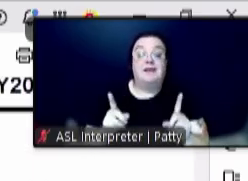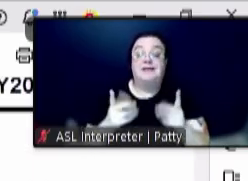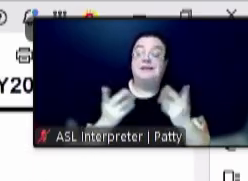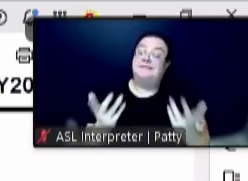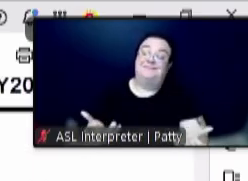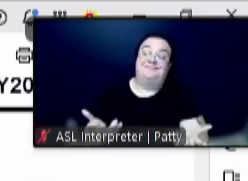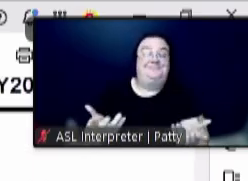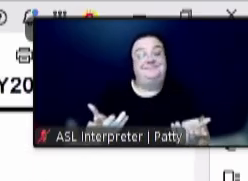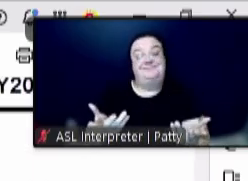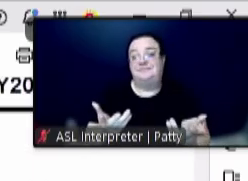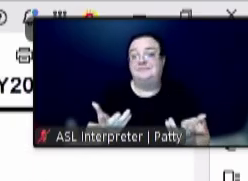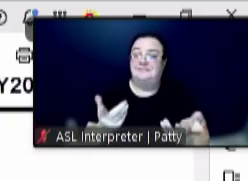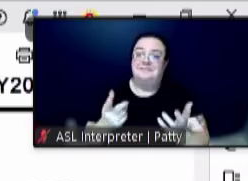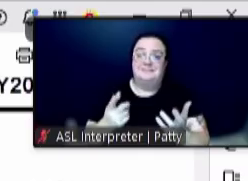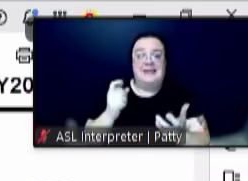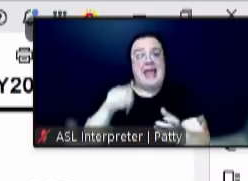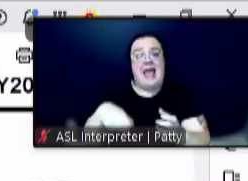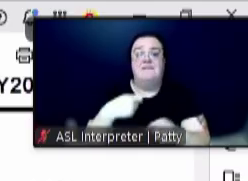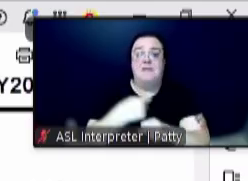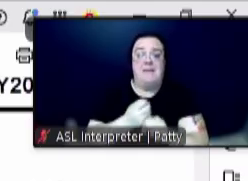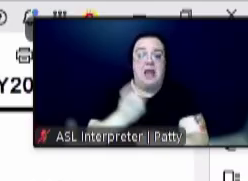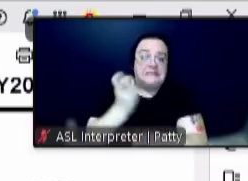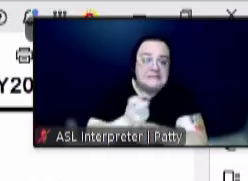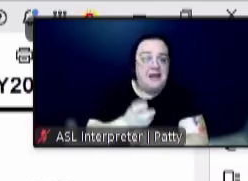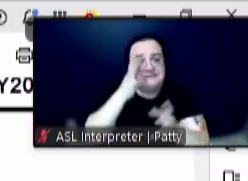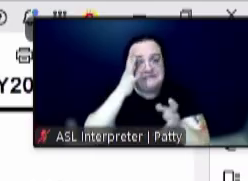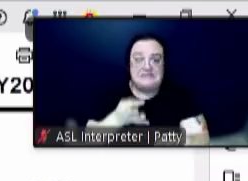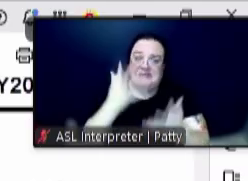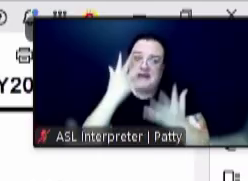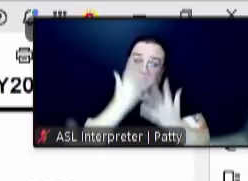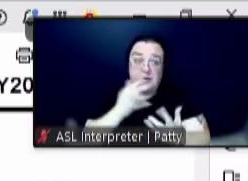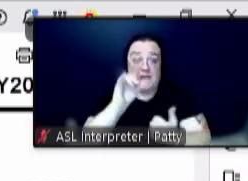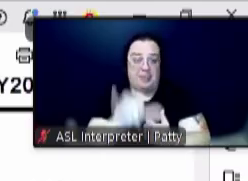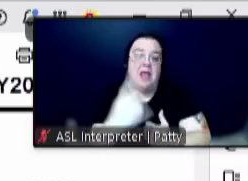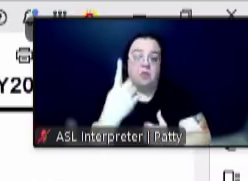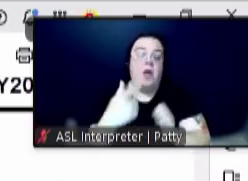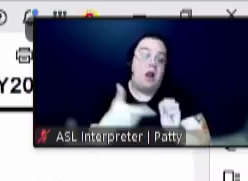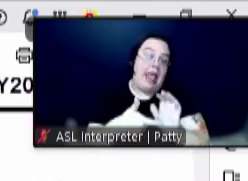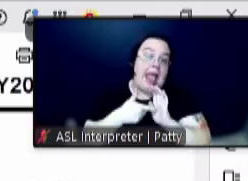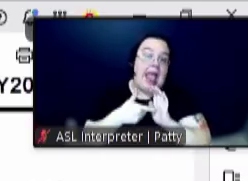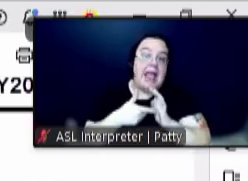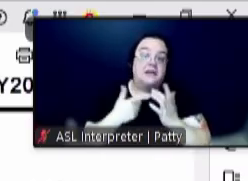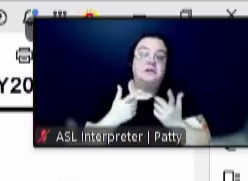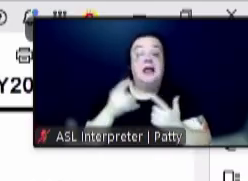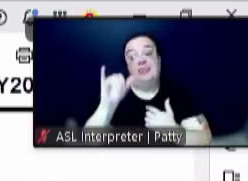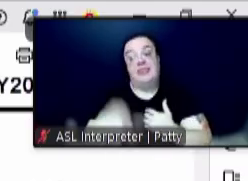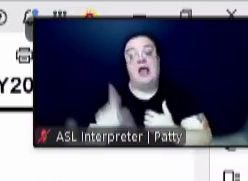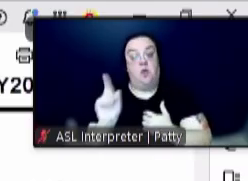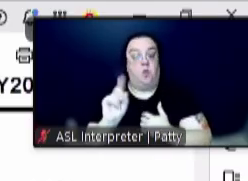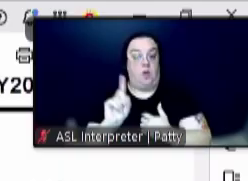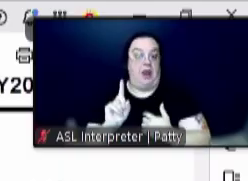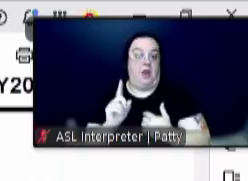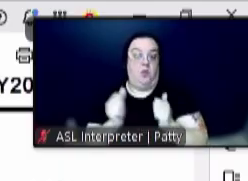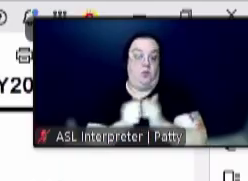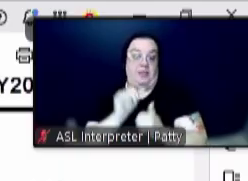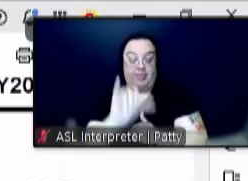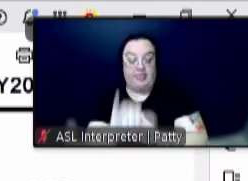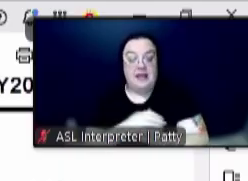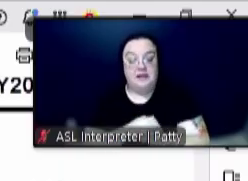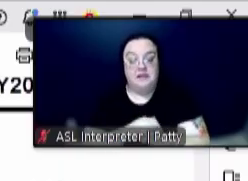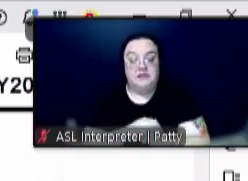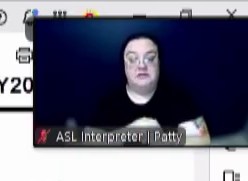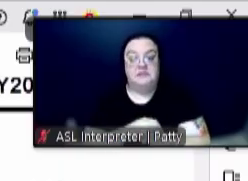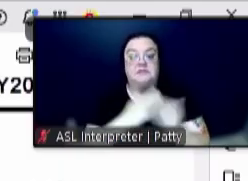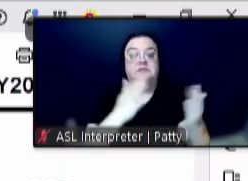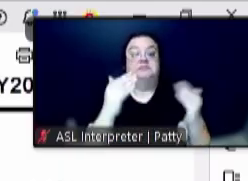we have to make hard decisions, Right. and unfortunately, that's one that we had to make. So that's where we are there. Debt